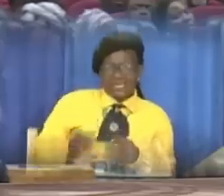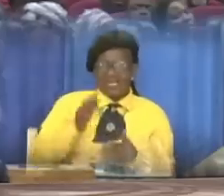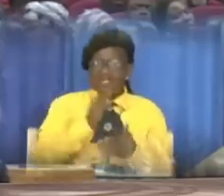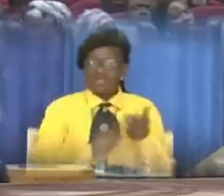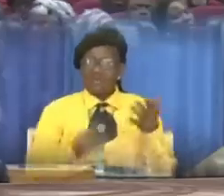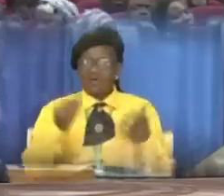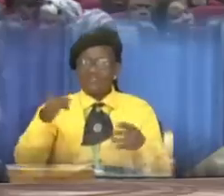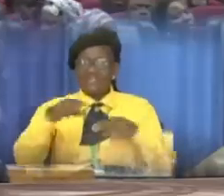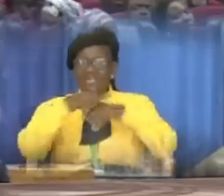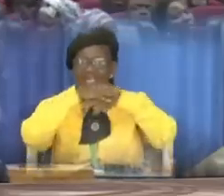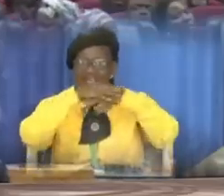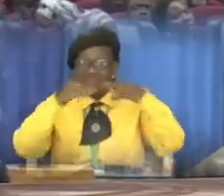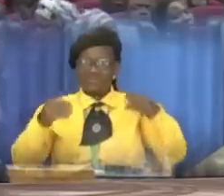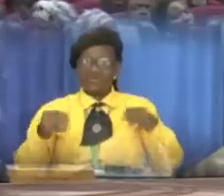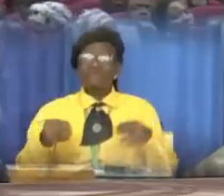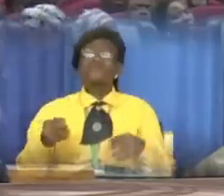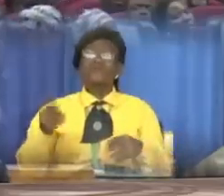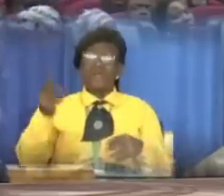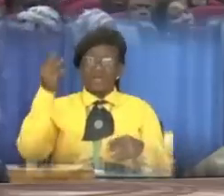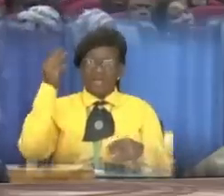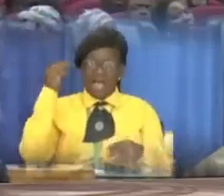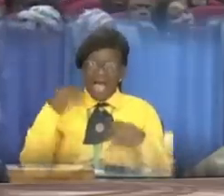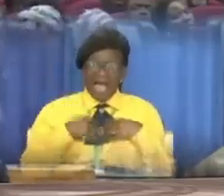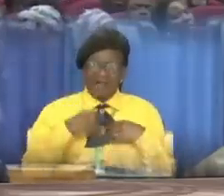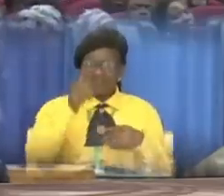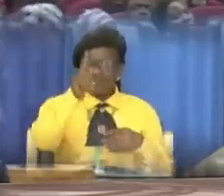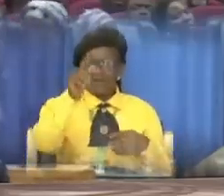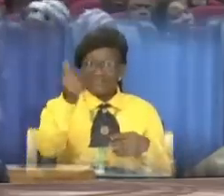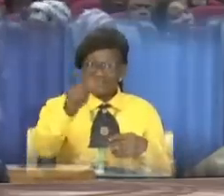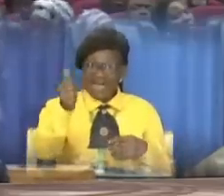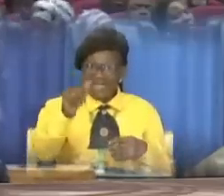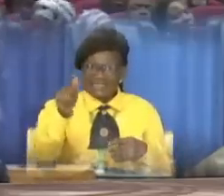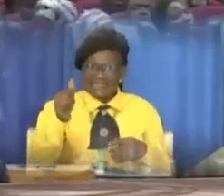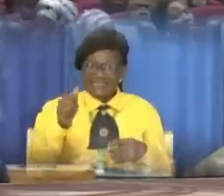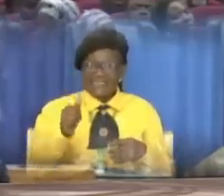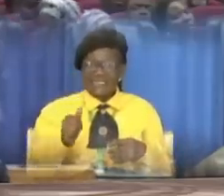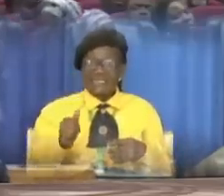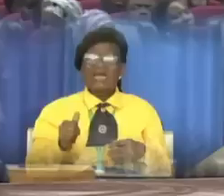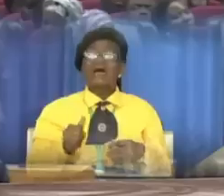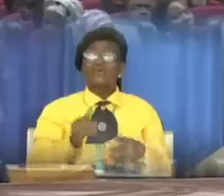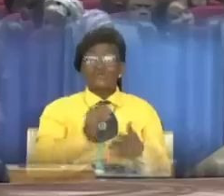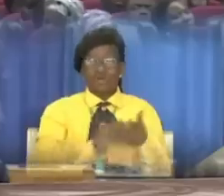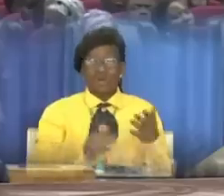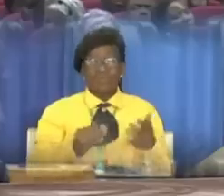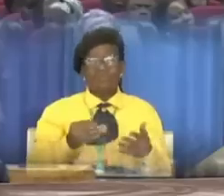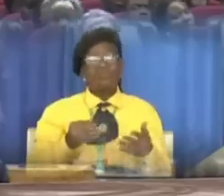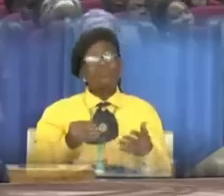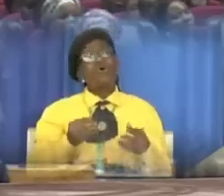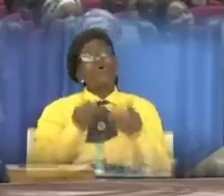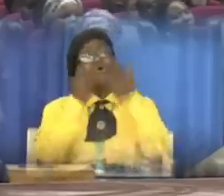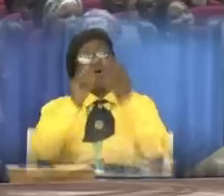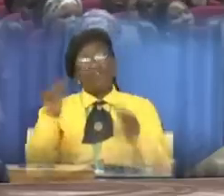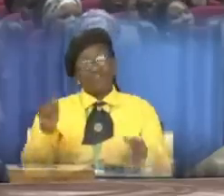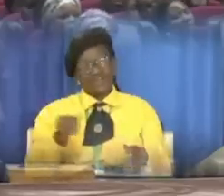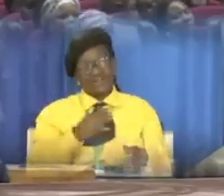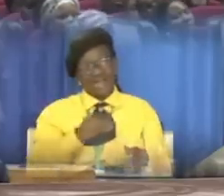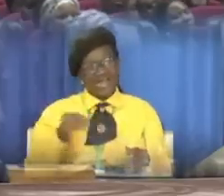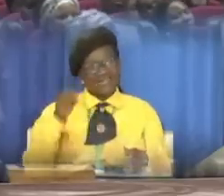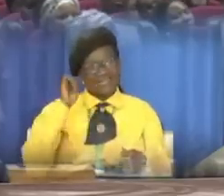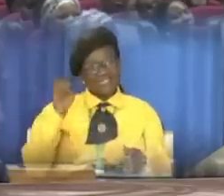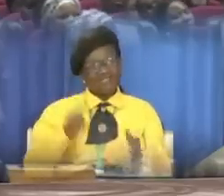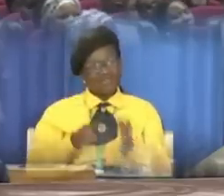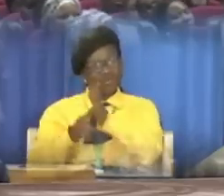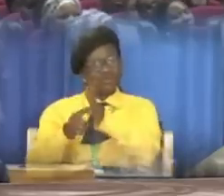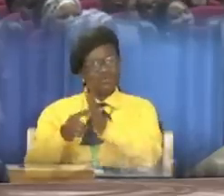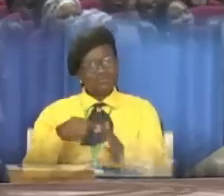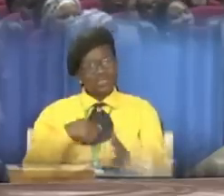and the writings were many, so he couldn't say much more. Then they showed me another one.